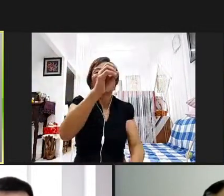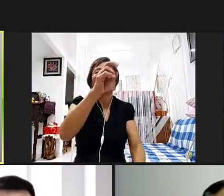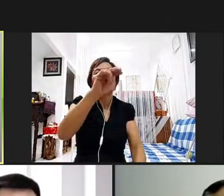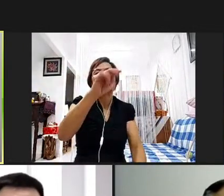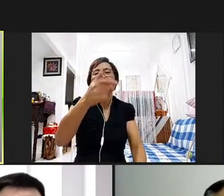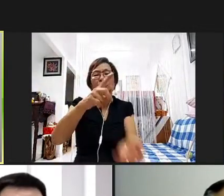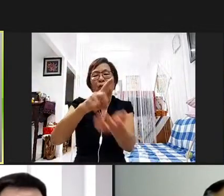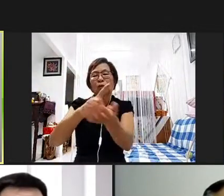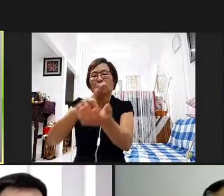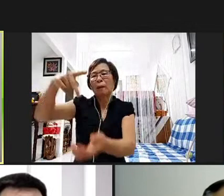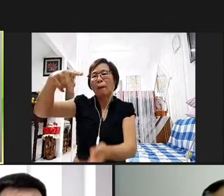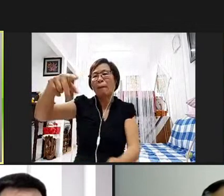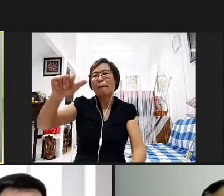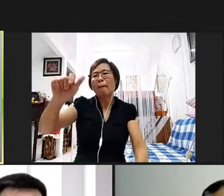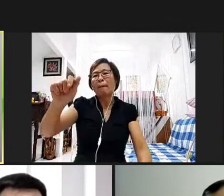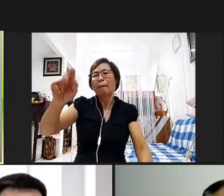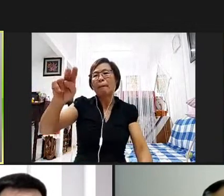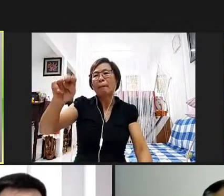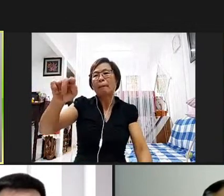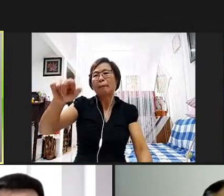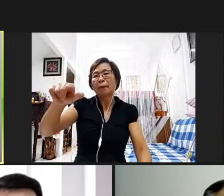Pang?